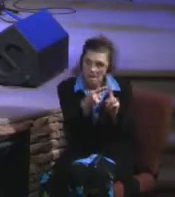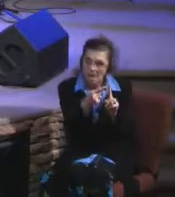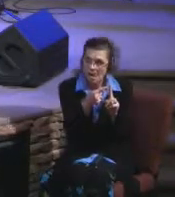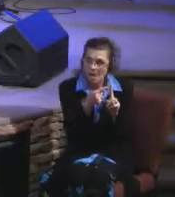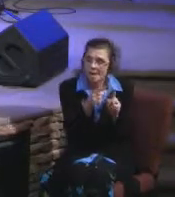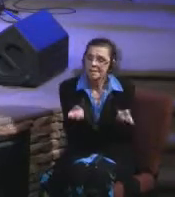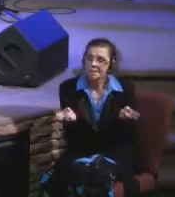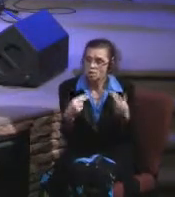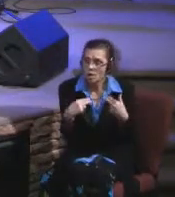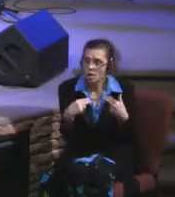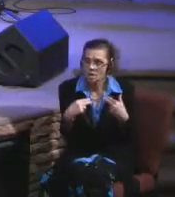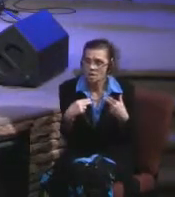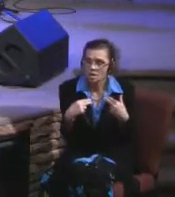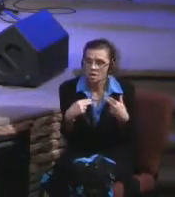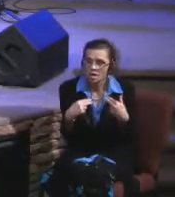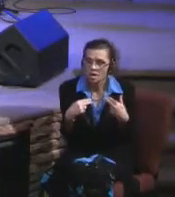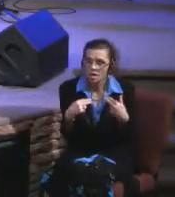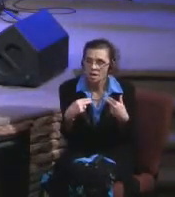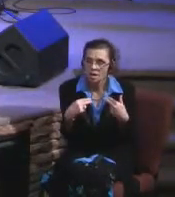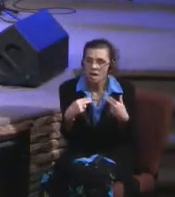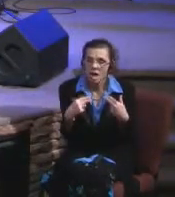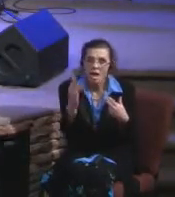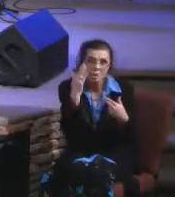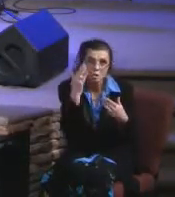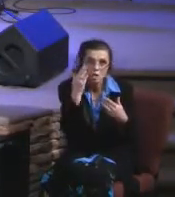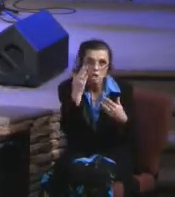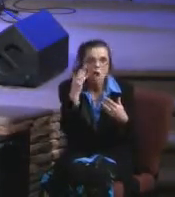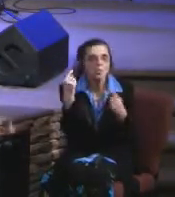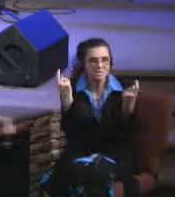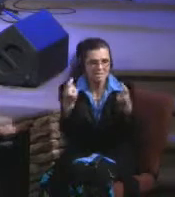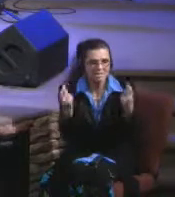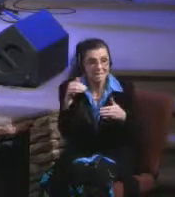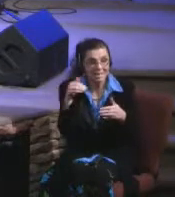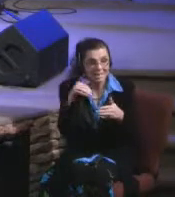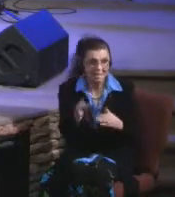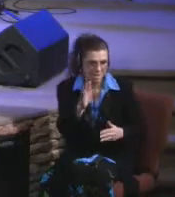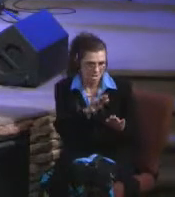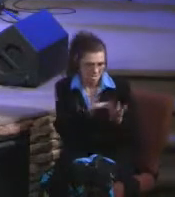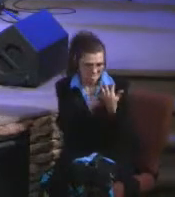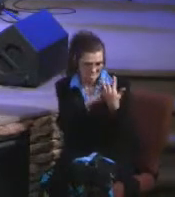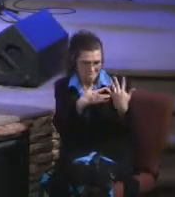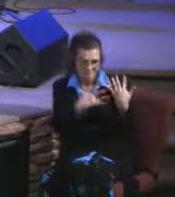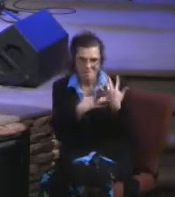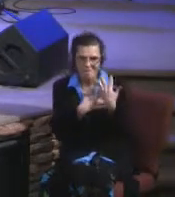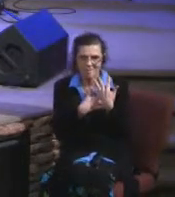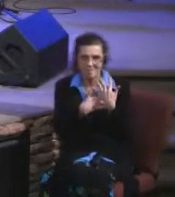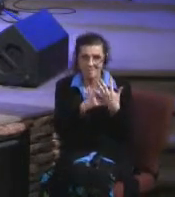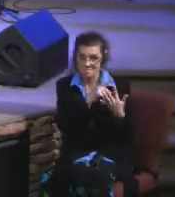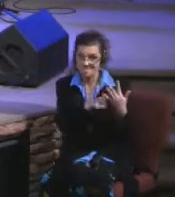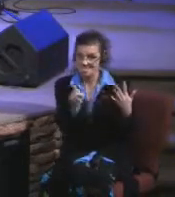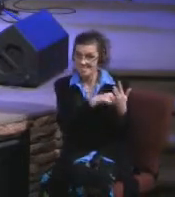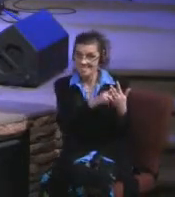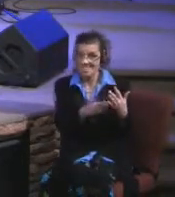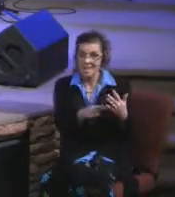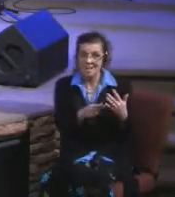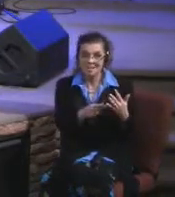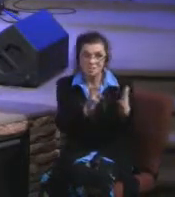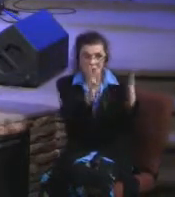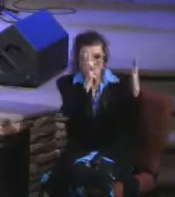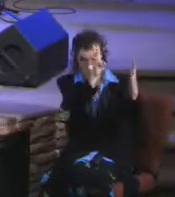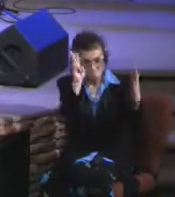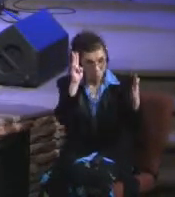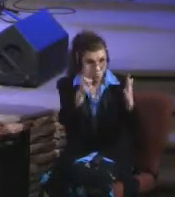to have known sin, hidden sin in your life. You know this defies God's will for your life, and yet you continue to do